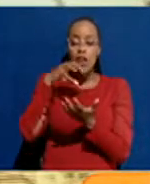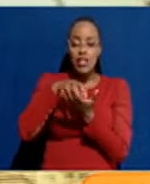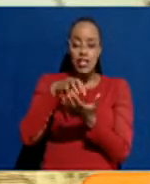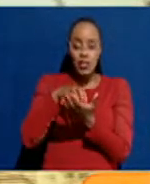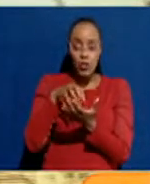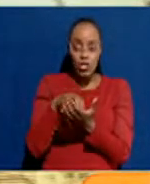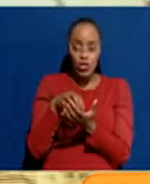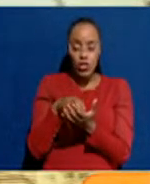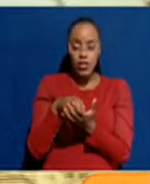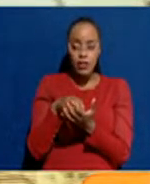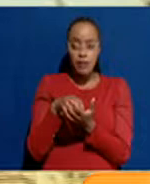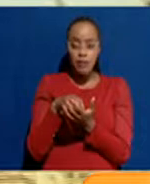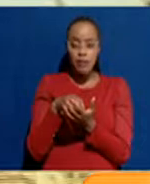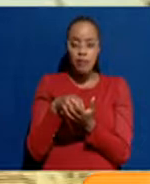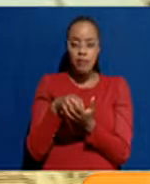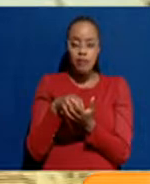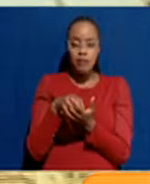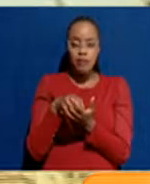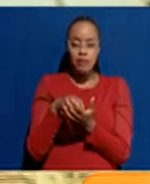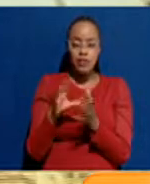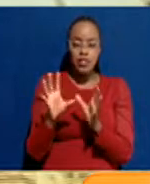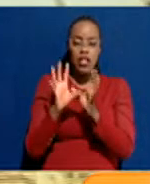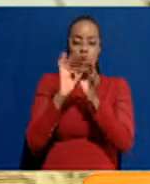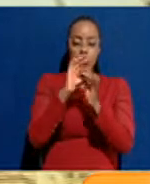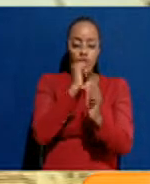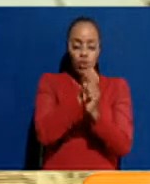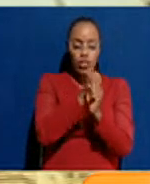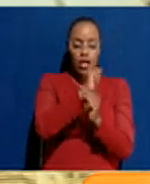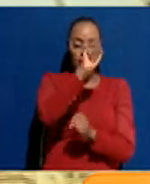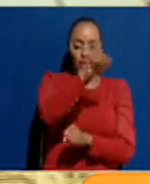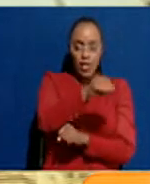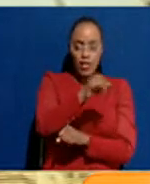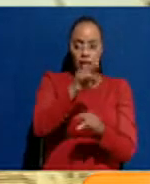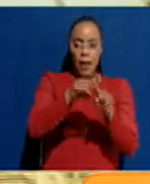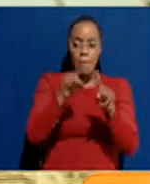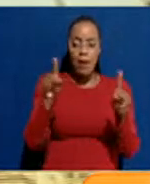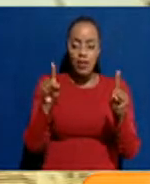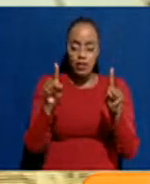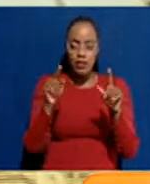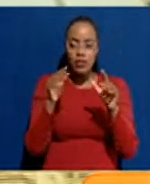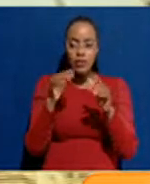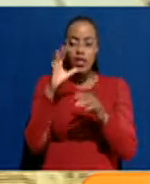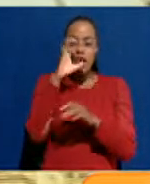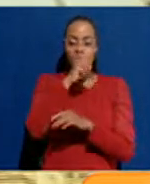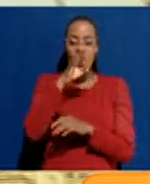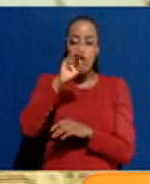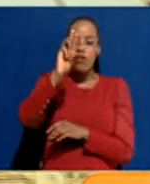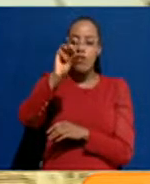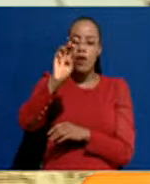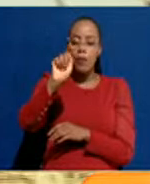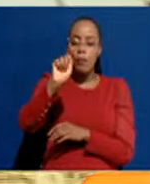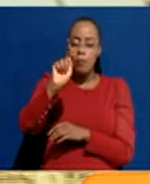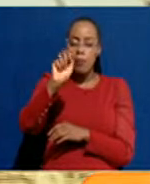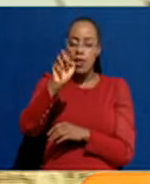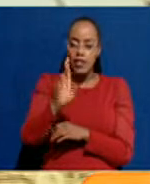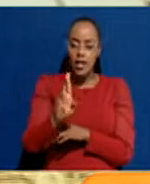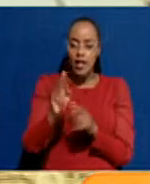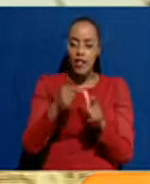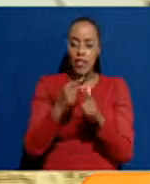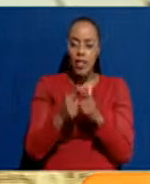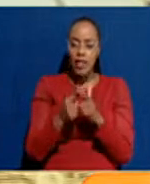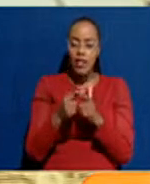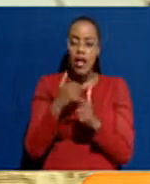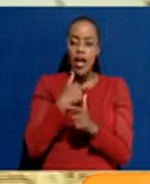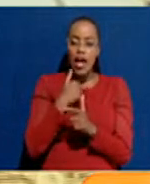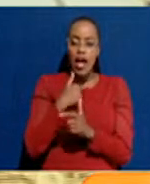where the connection was done well, mm-hmm. but by virtue of lack of a meter, there was